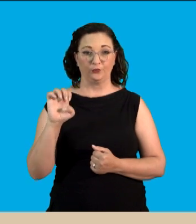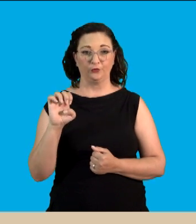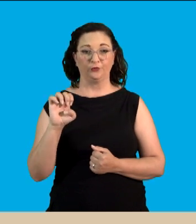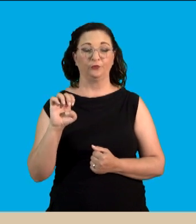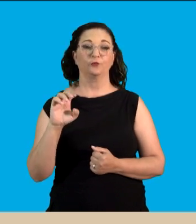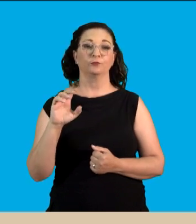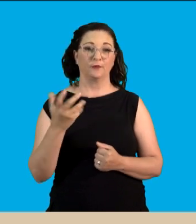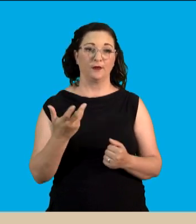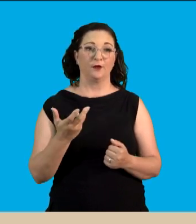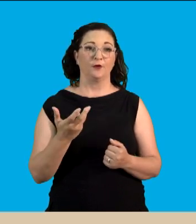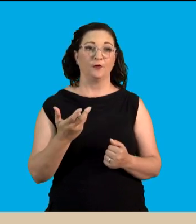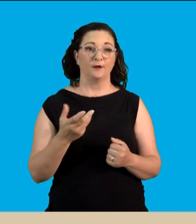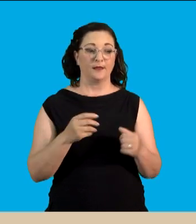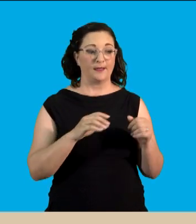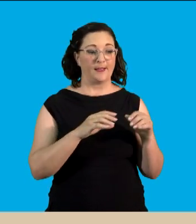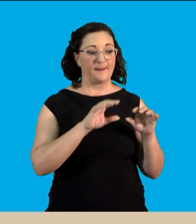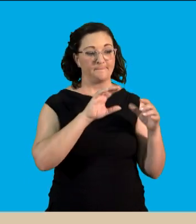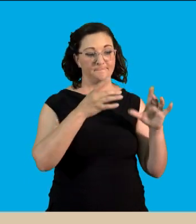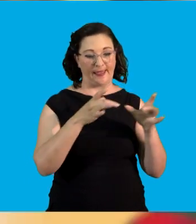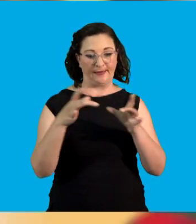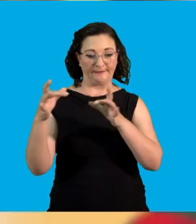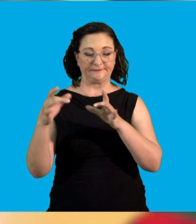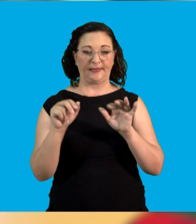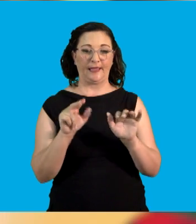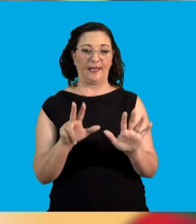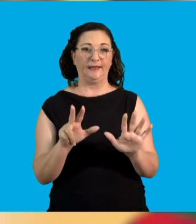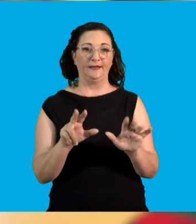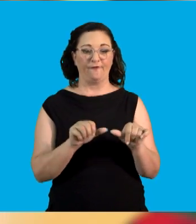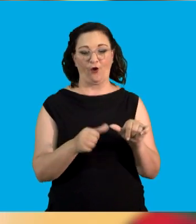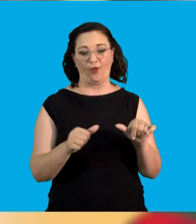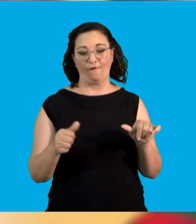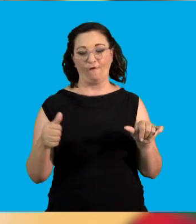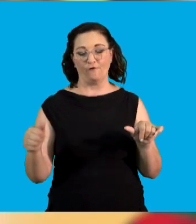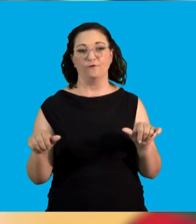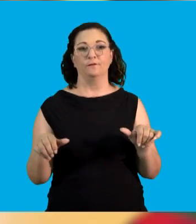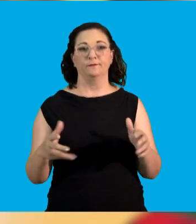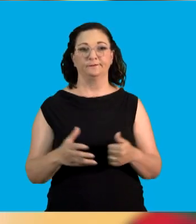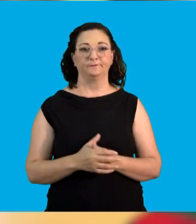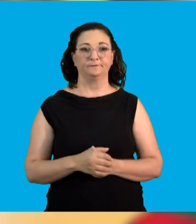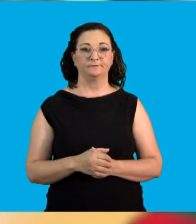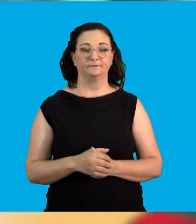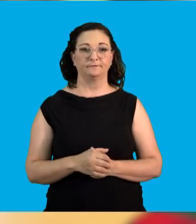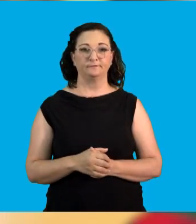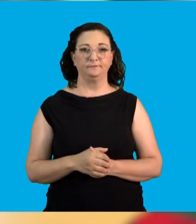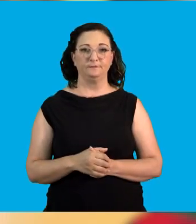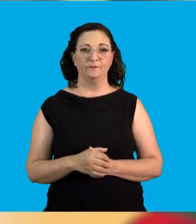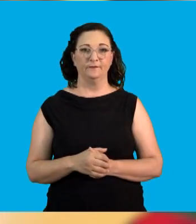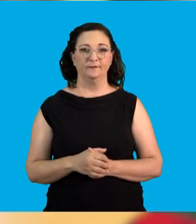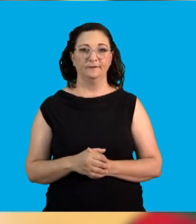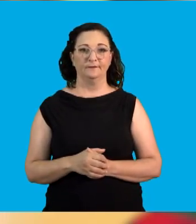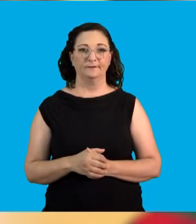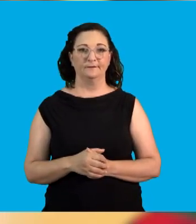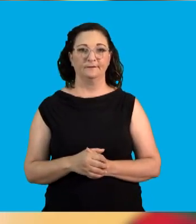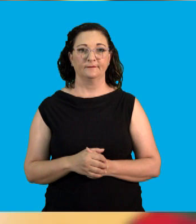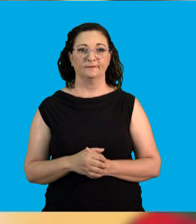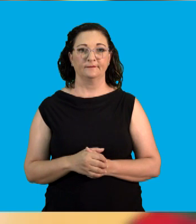Neptune. All right, and this is how our planets, the 8 planets, follow each other from